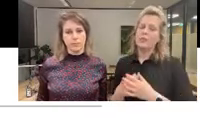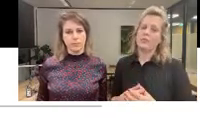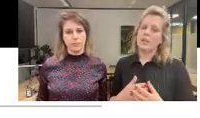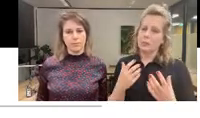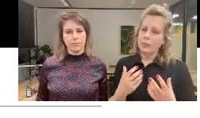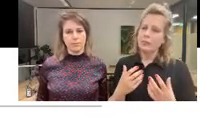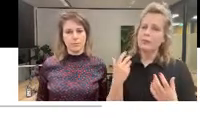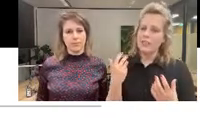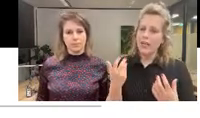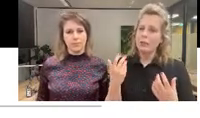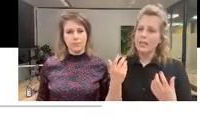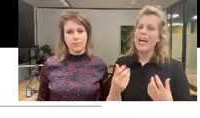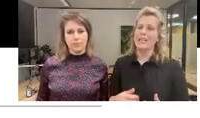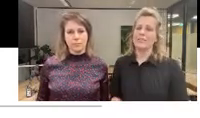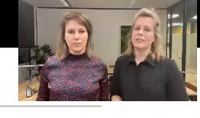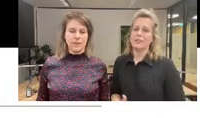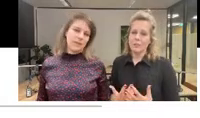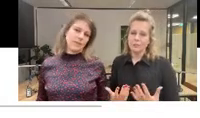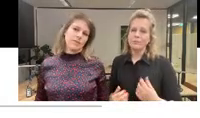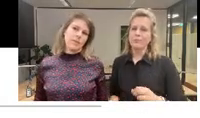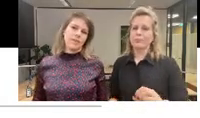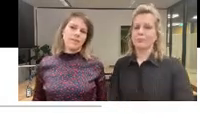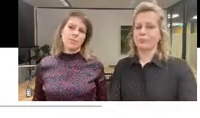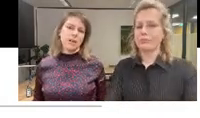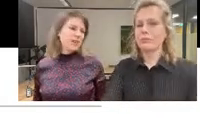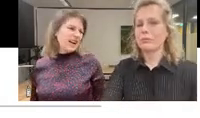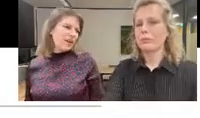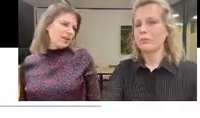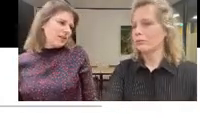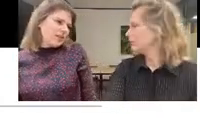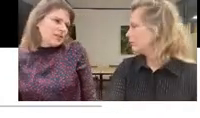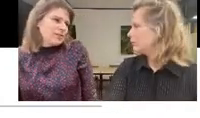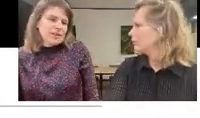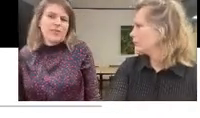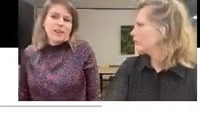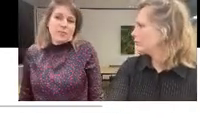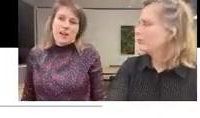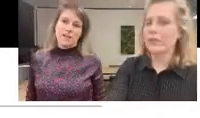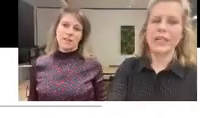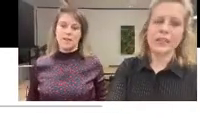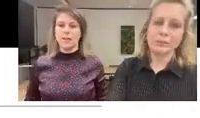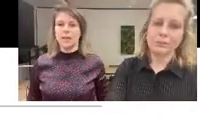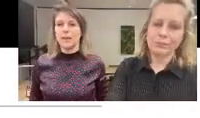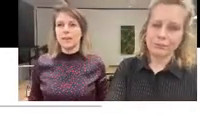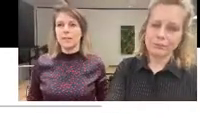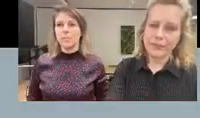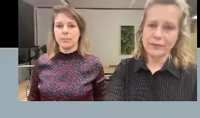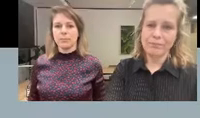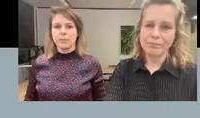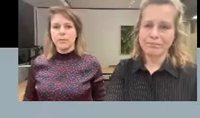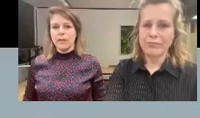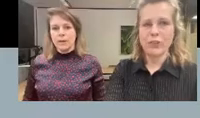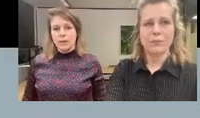in a prison and a mother who dies. Yeah, they lost their mother, but also their father, yeah, in a way. Yes.